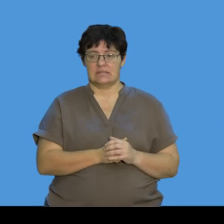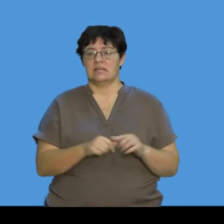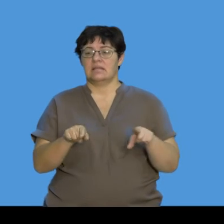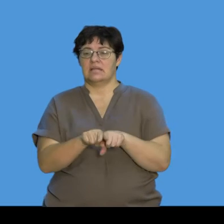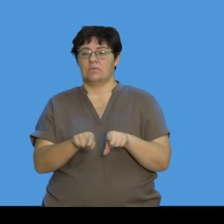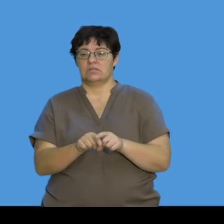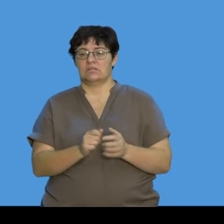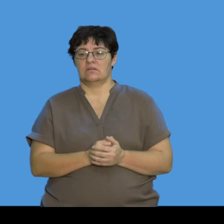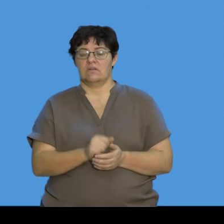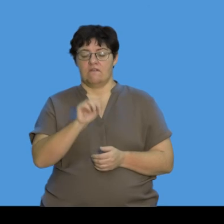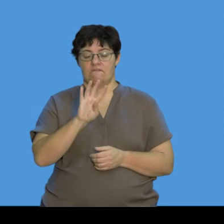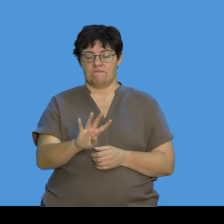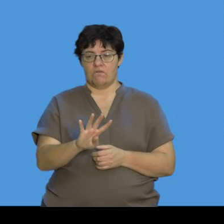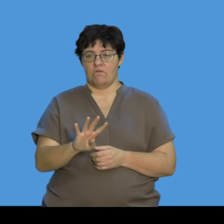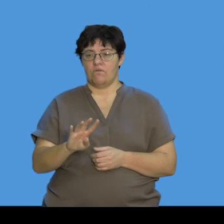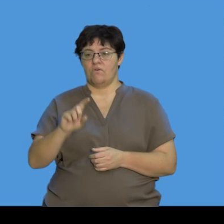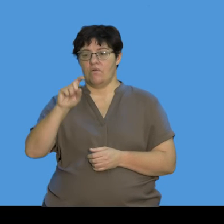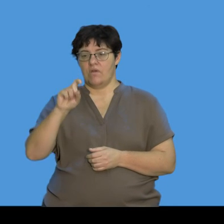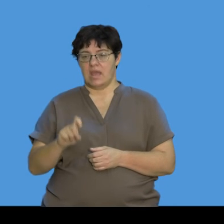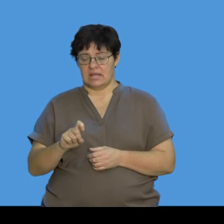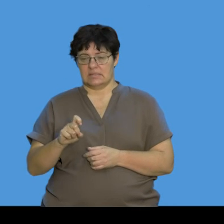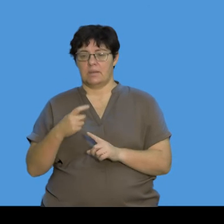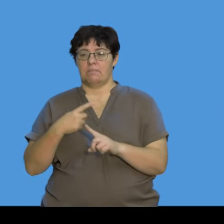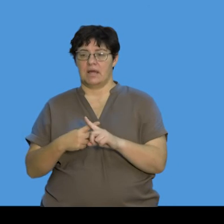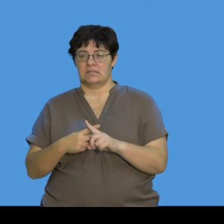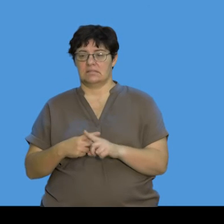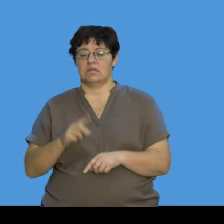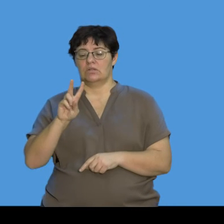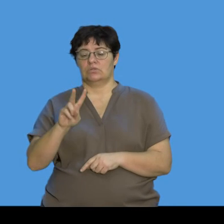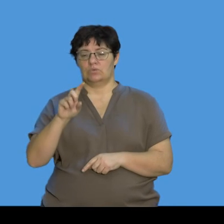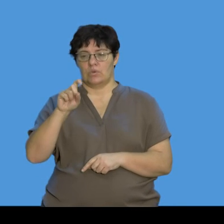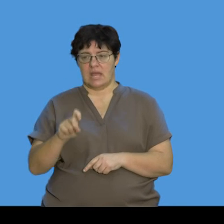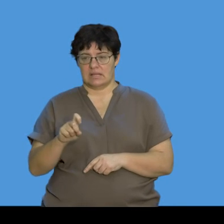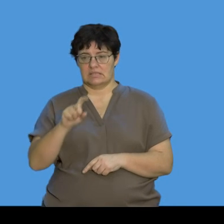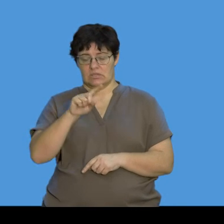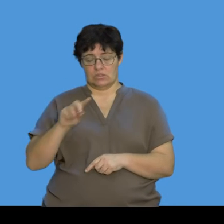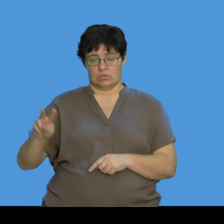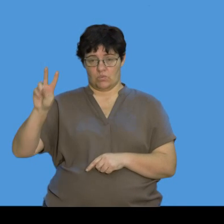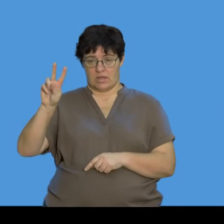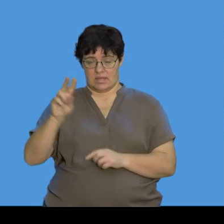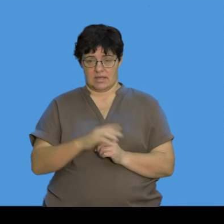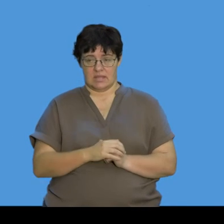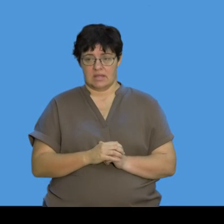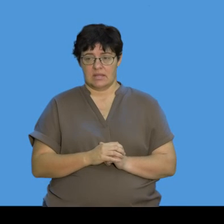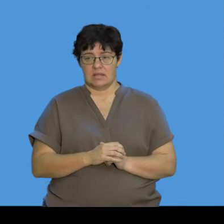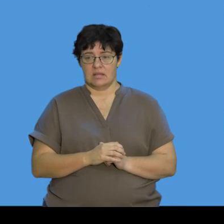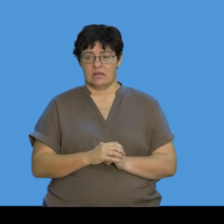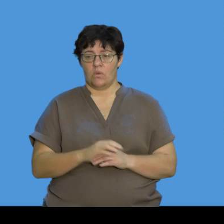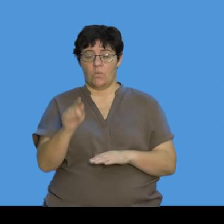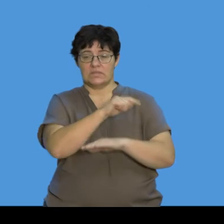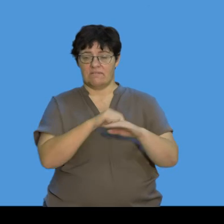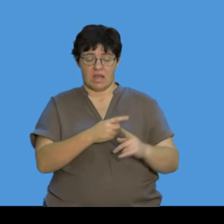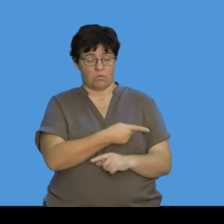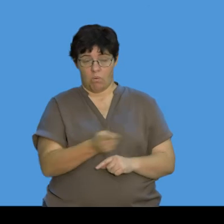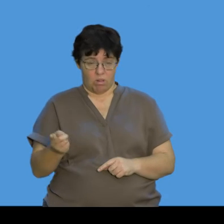is equals to 4x plus 2x squared. And if you divide everything